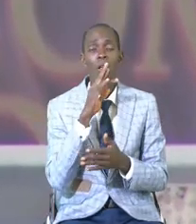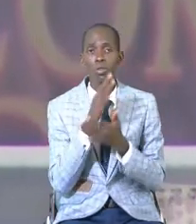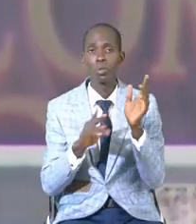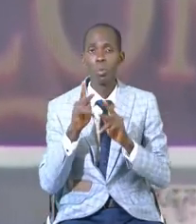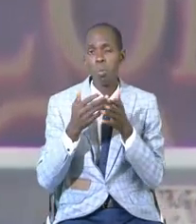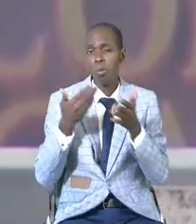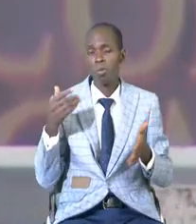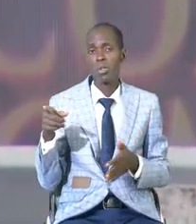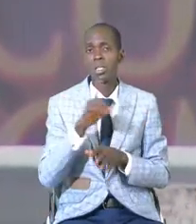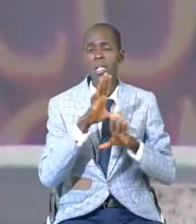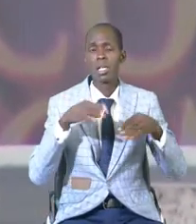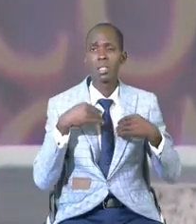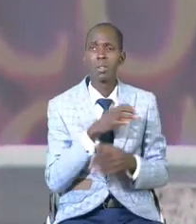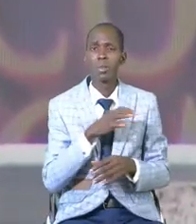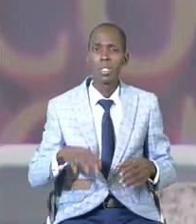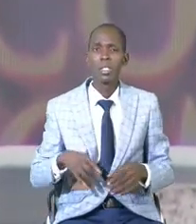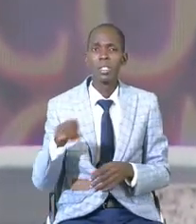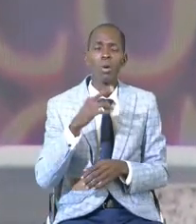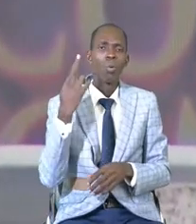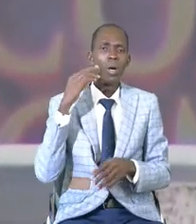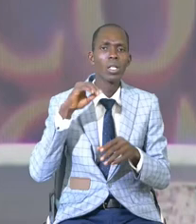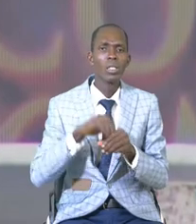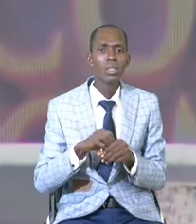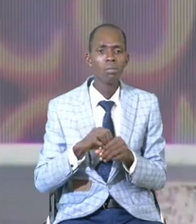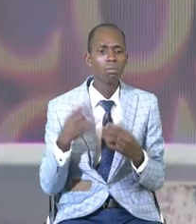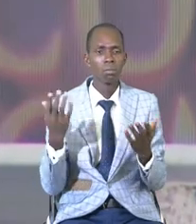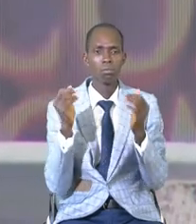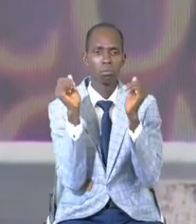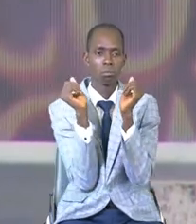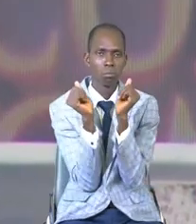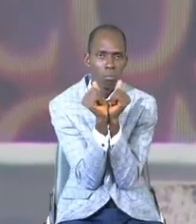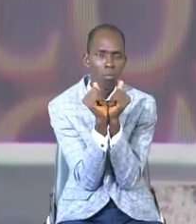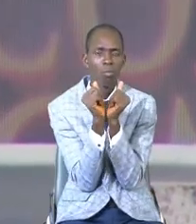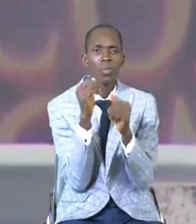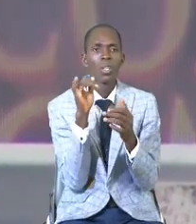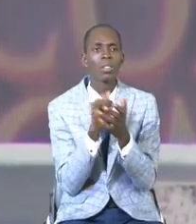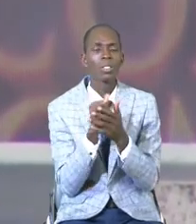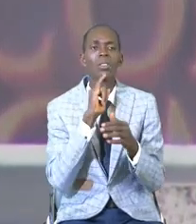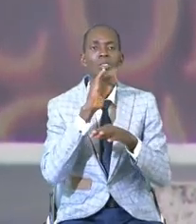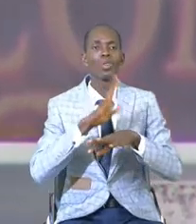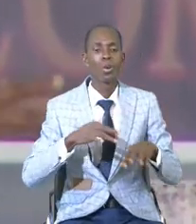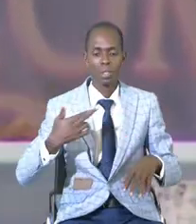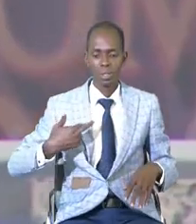in a particular dungeon that they call religion. They call a place of worship. And they were doing